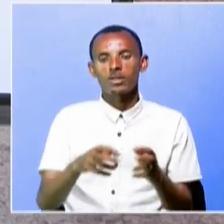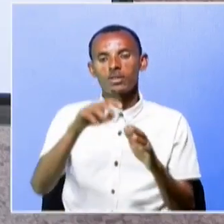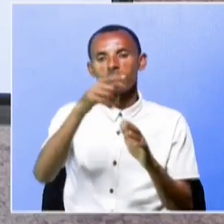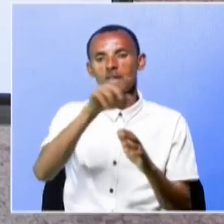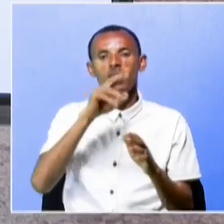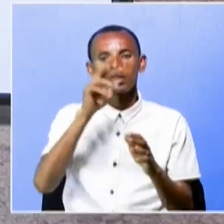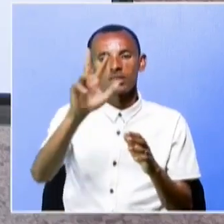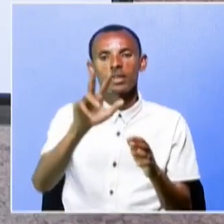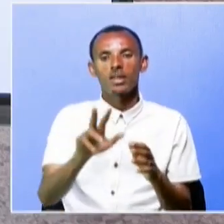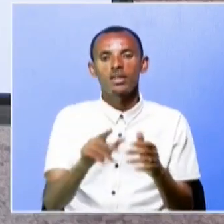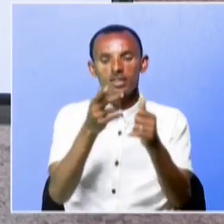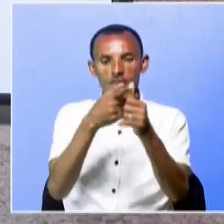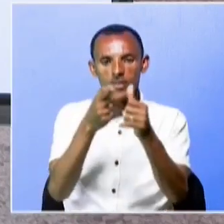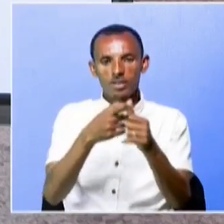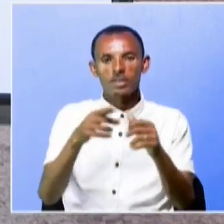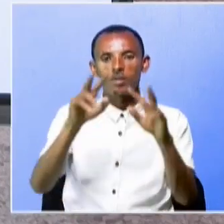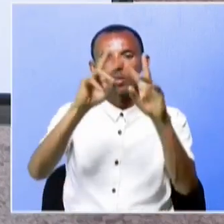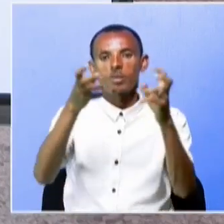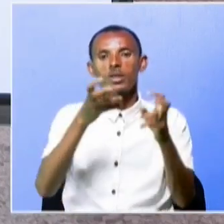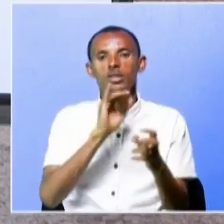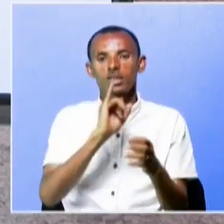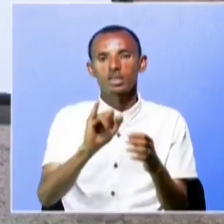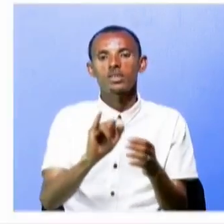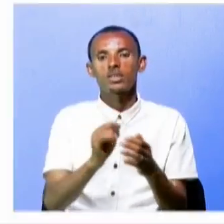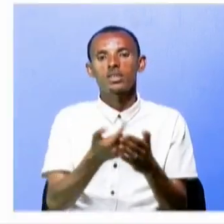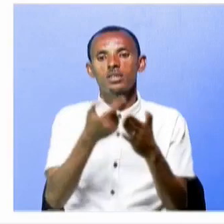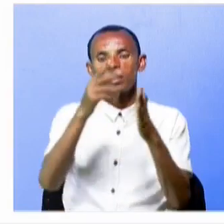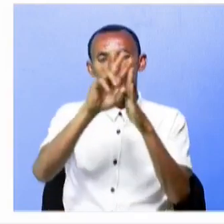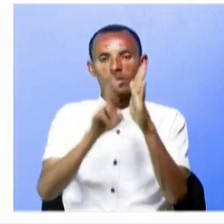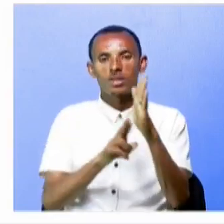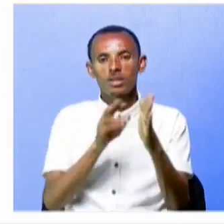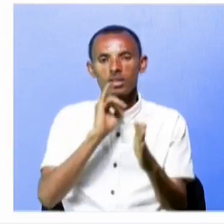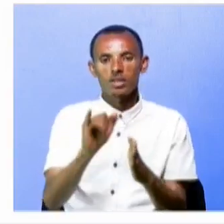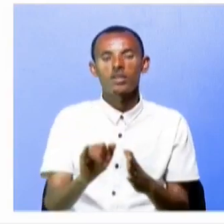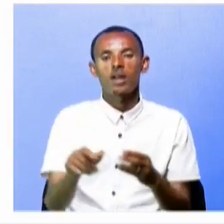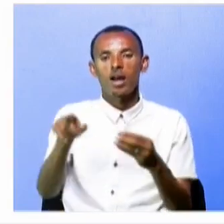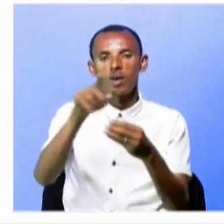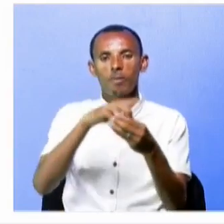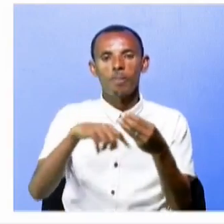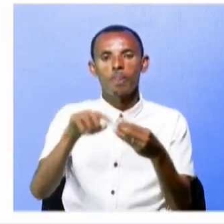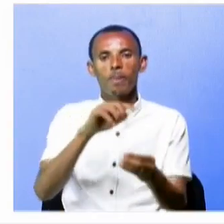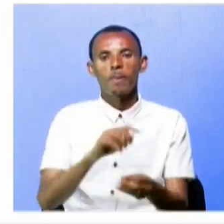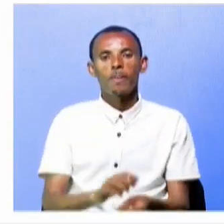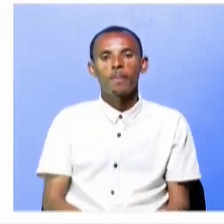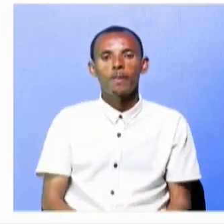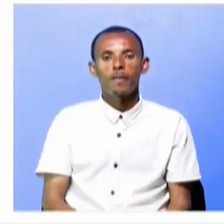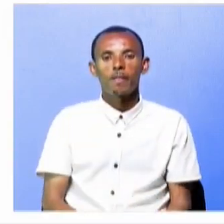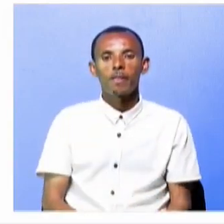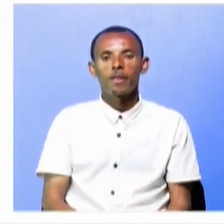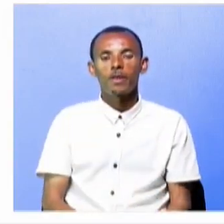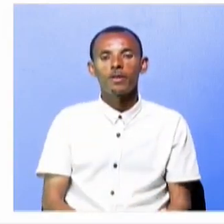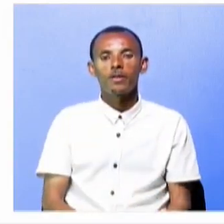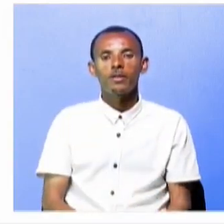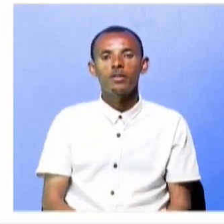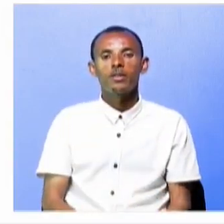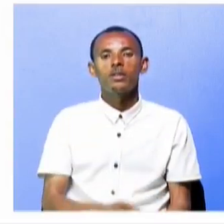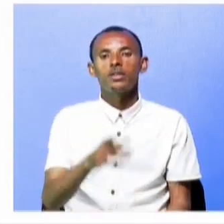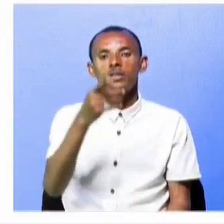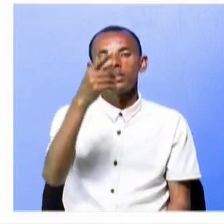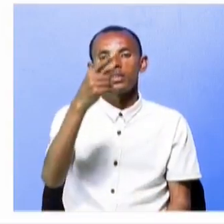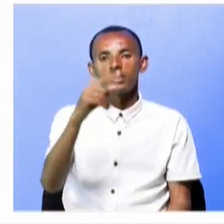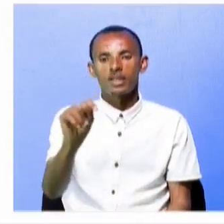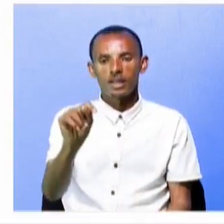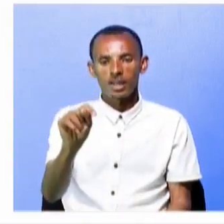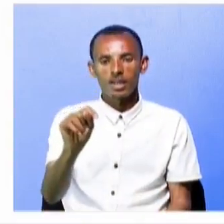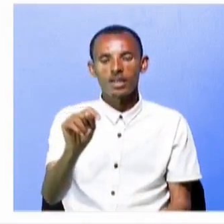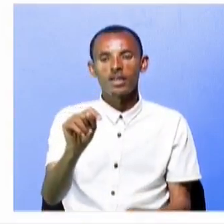subtopics. So the first subtopic in this unit is about the